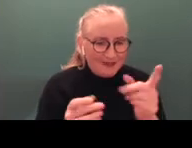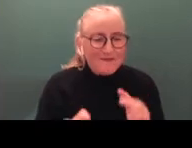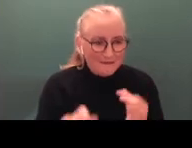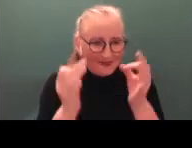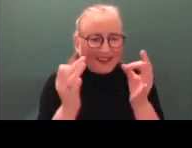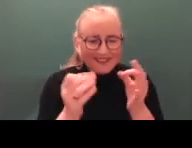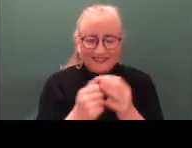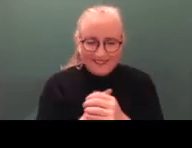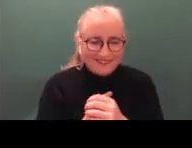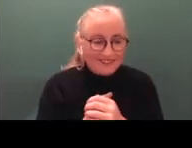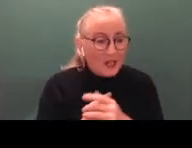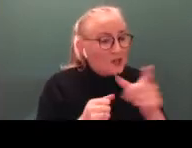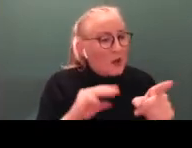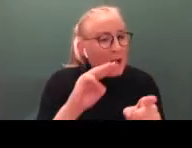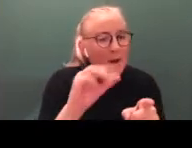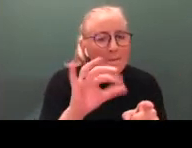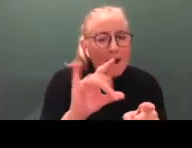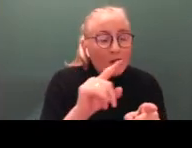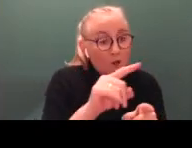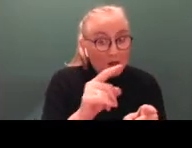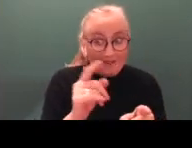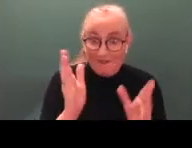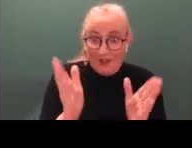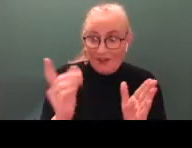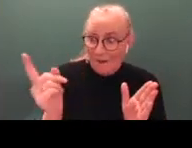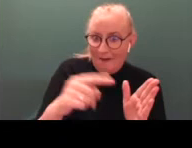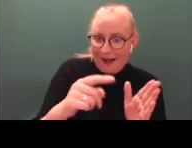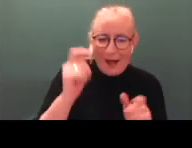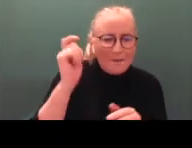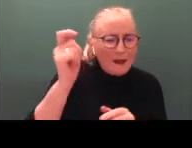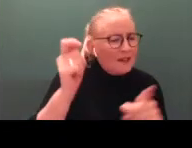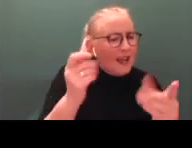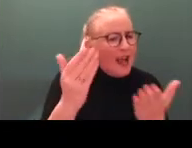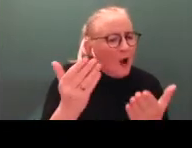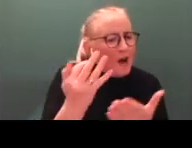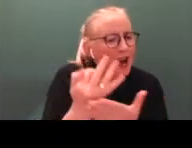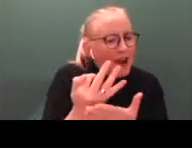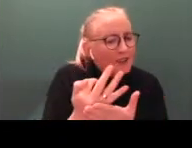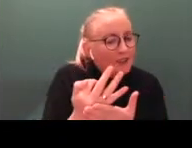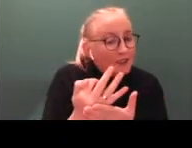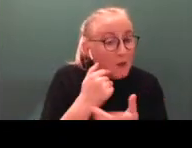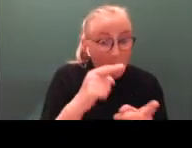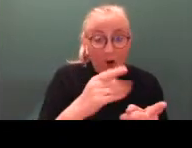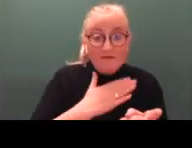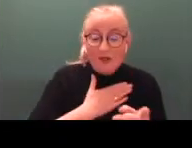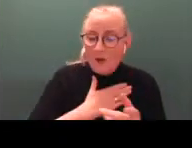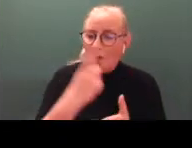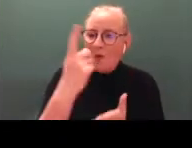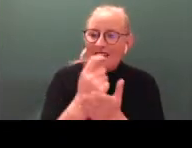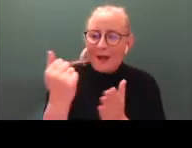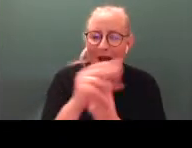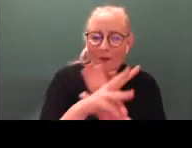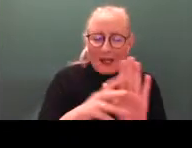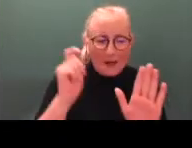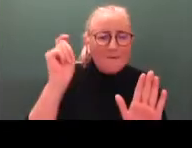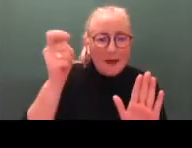brilliant. Yeah. And Mark, you're just back from badminton now. How often do you go to badminton? Oh, just once a week. Once a week.